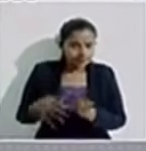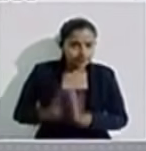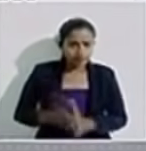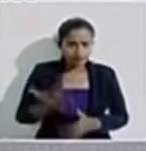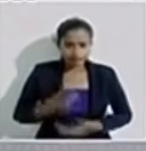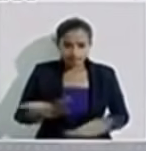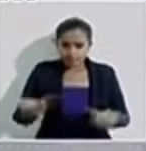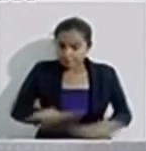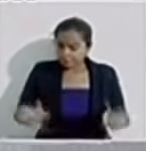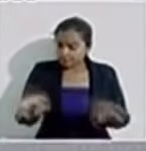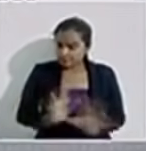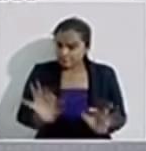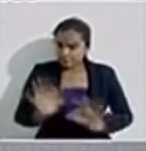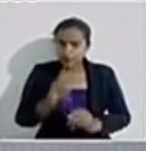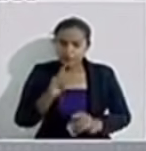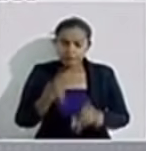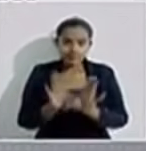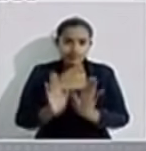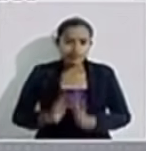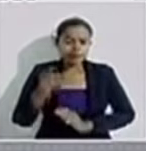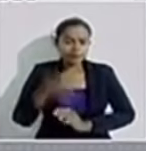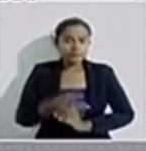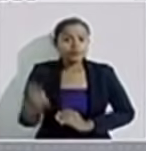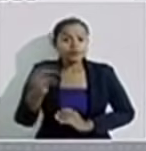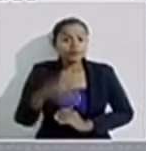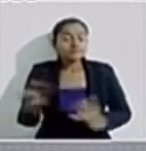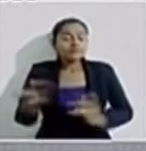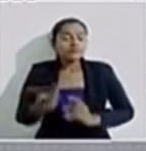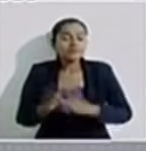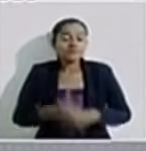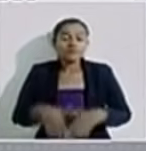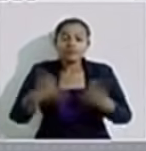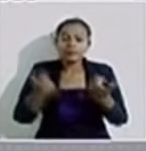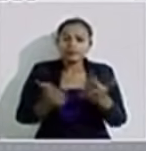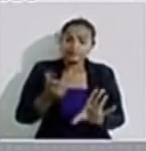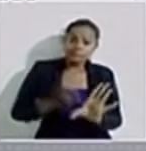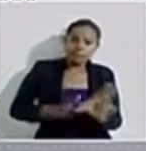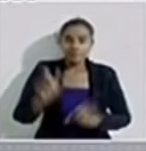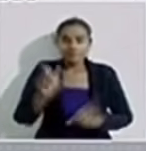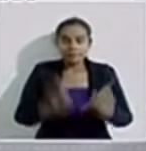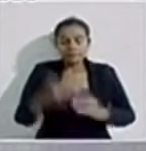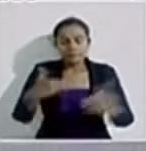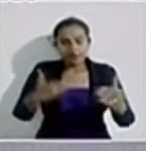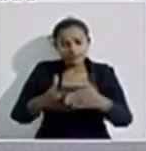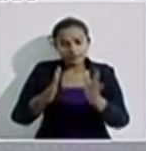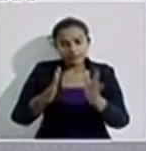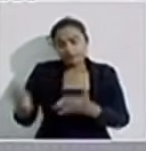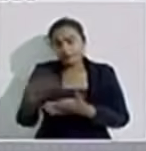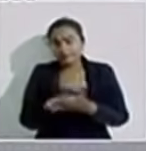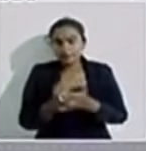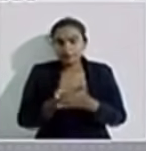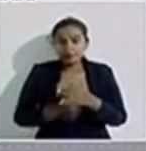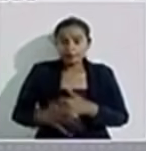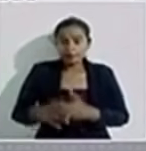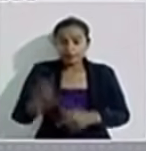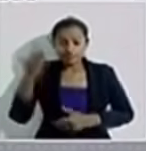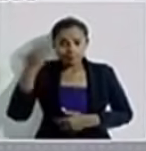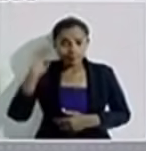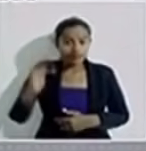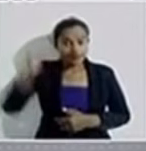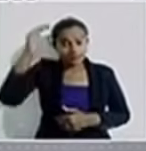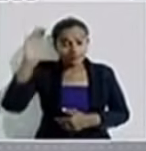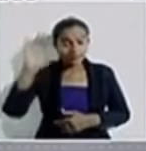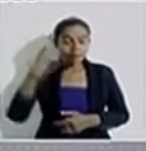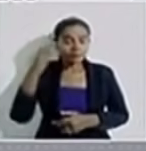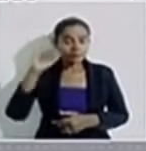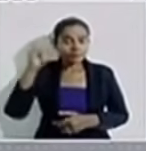dose for otherwise healthy and young people until the entire vulnerable population, those above 60 years and those with recognized